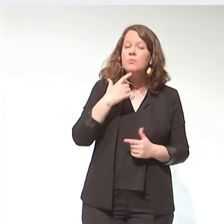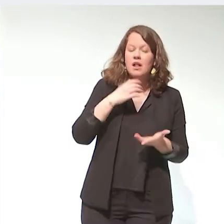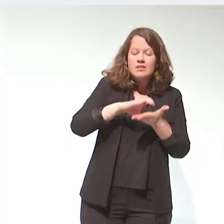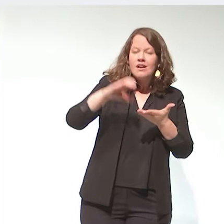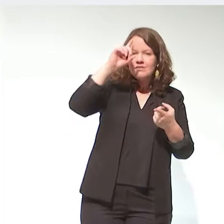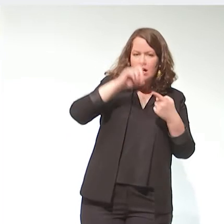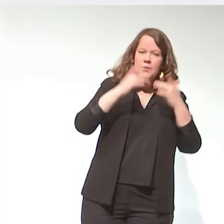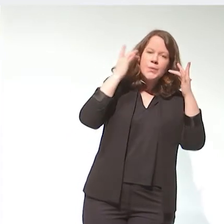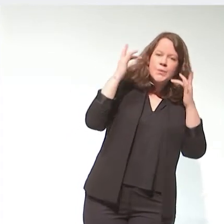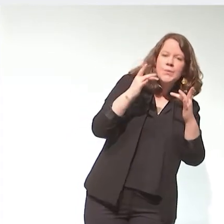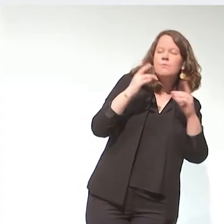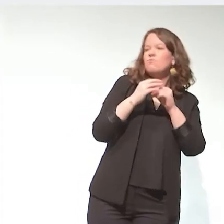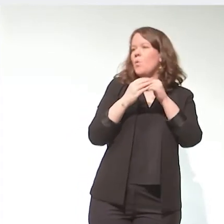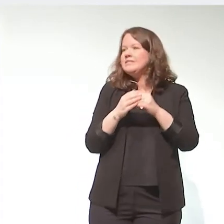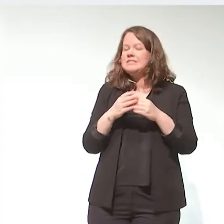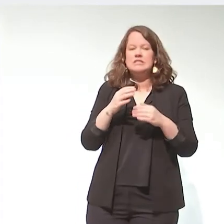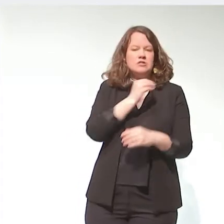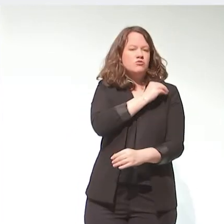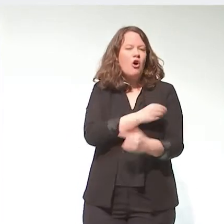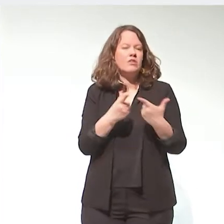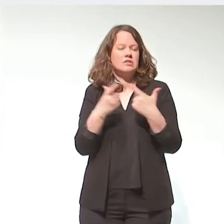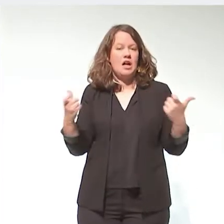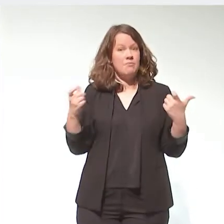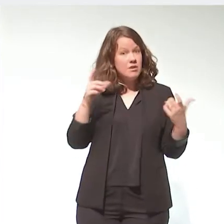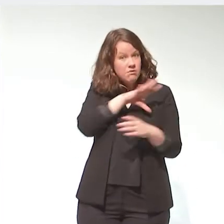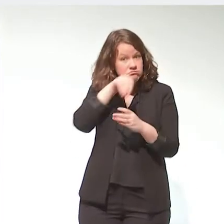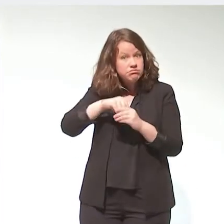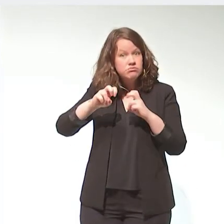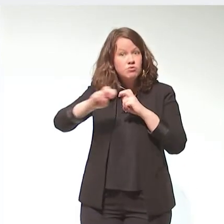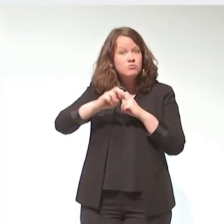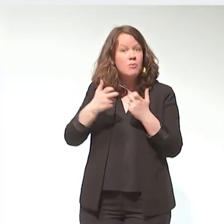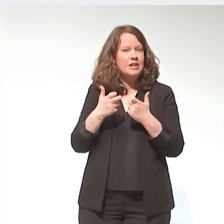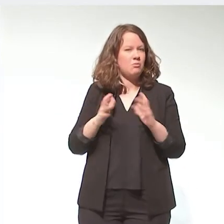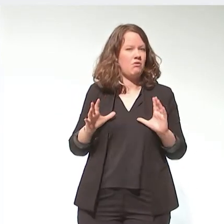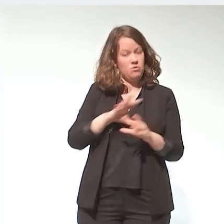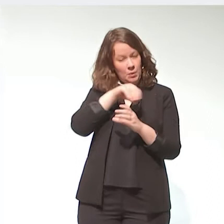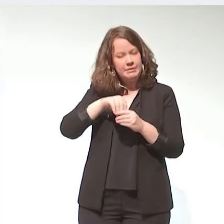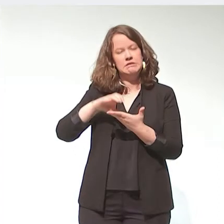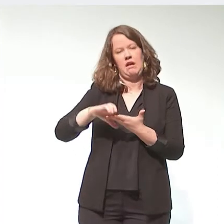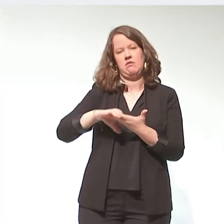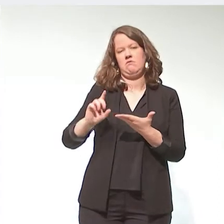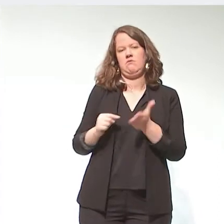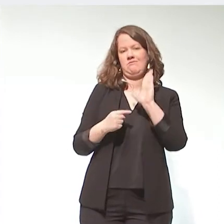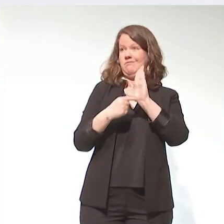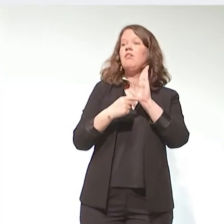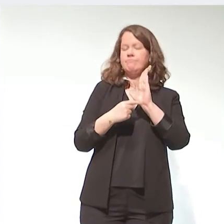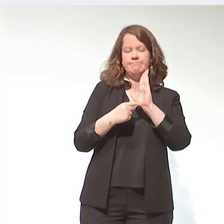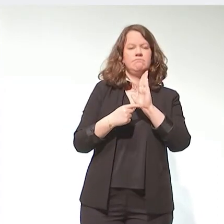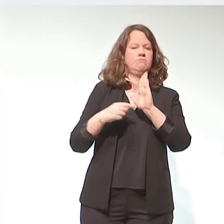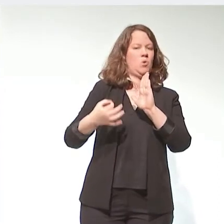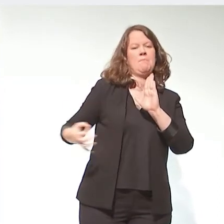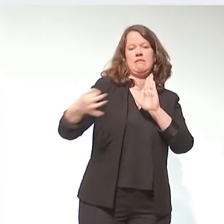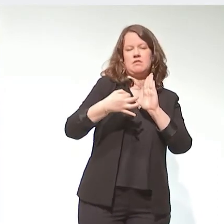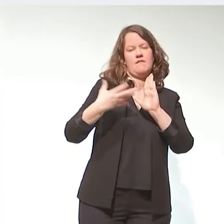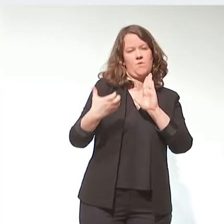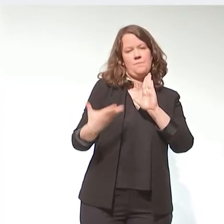about the disability card. Nevertheless, it must have a solid legal basis